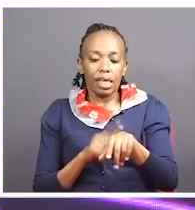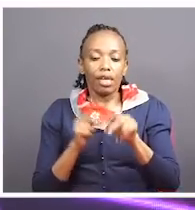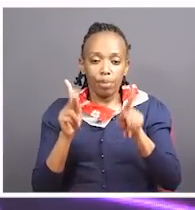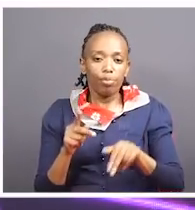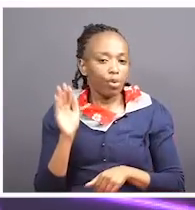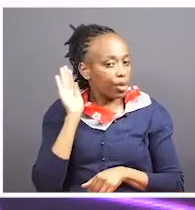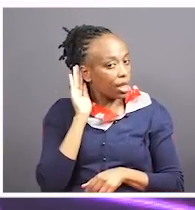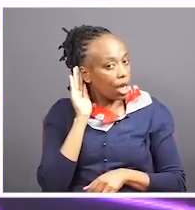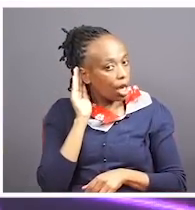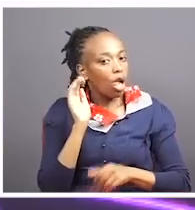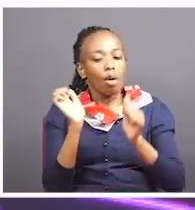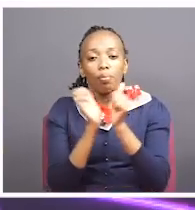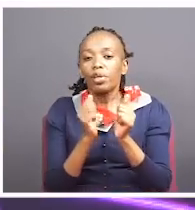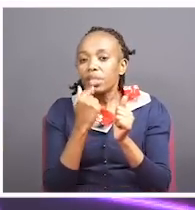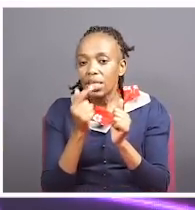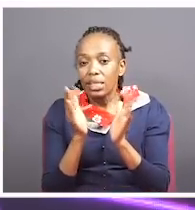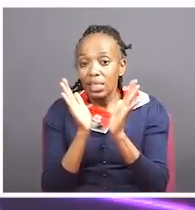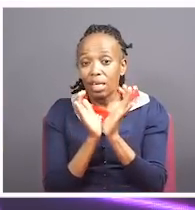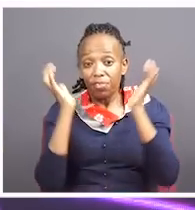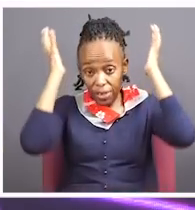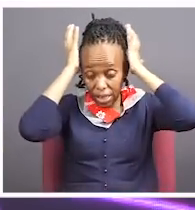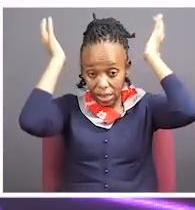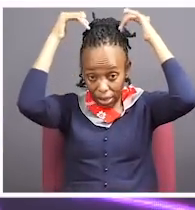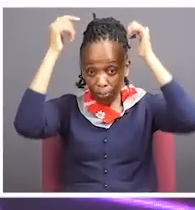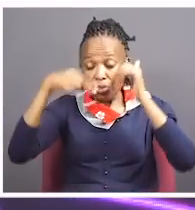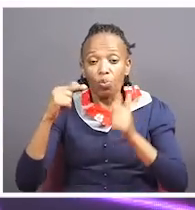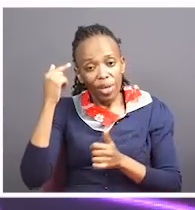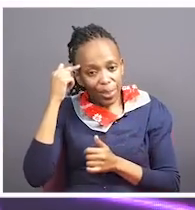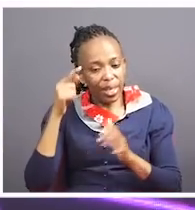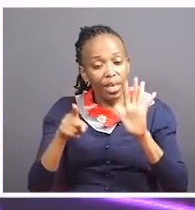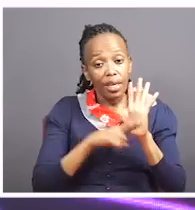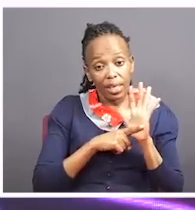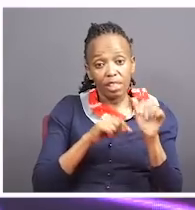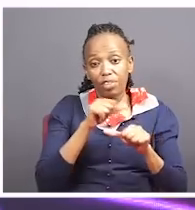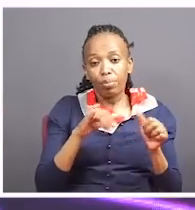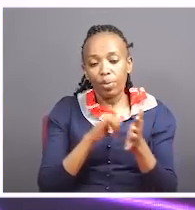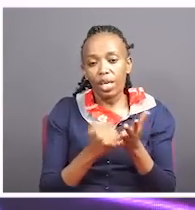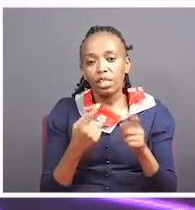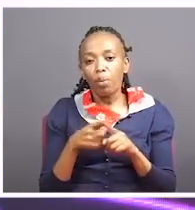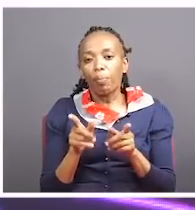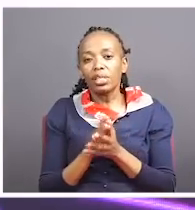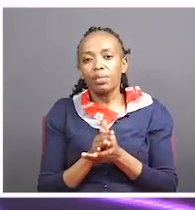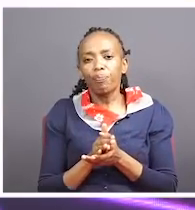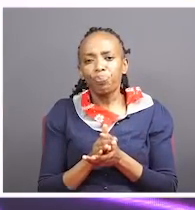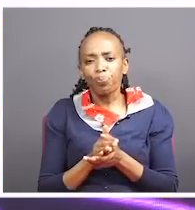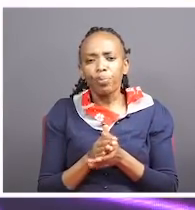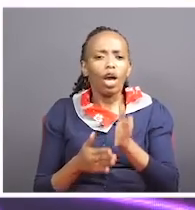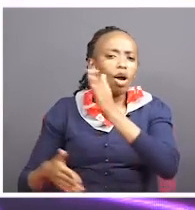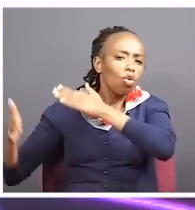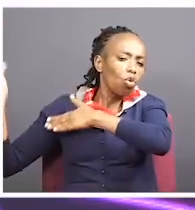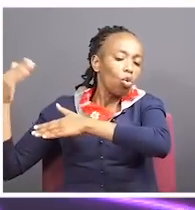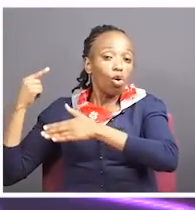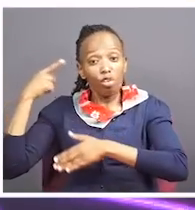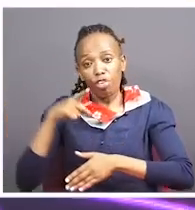people hear that Paul says he was a Pharisee, we think very negatively about it. But in